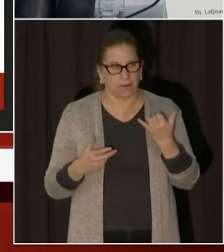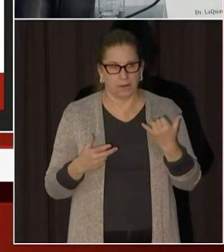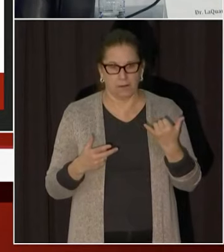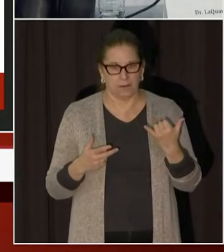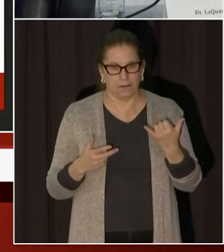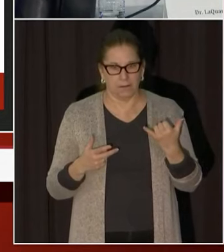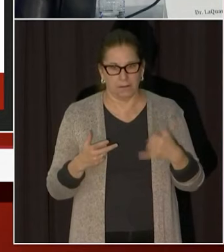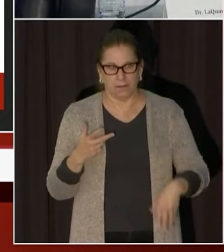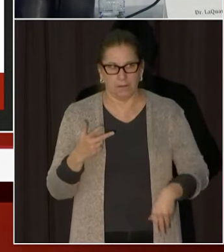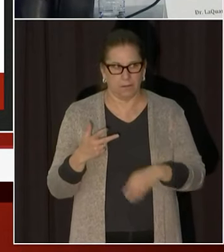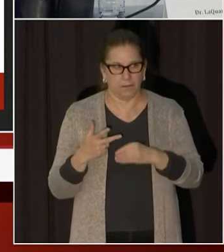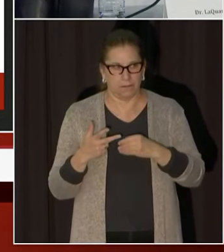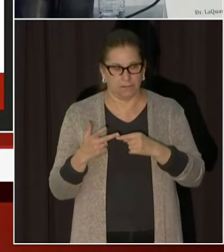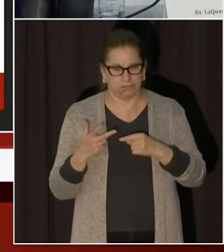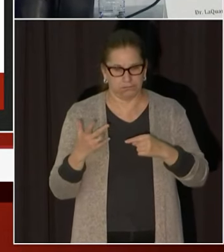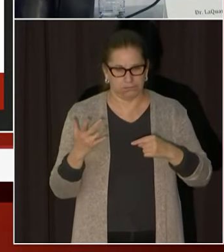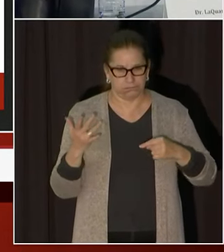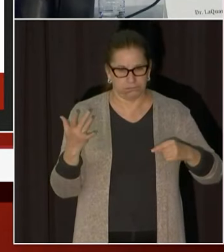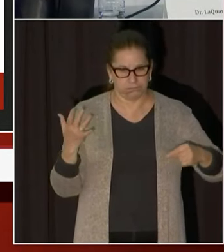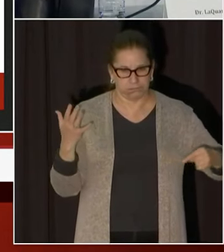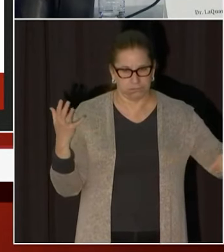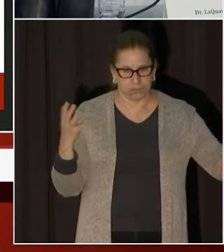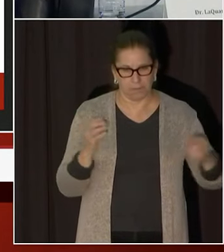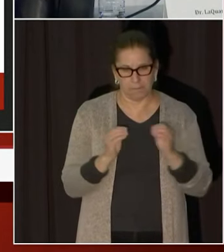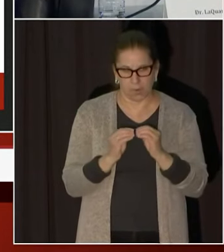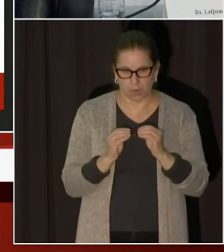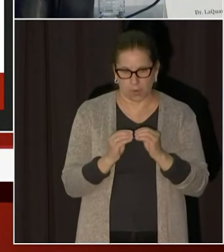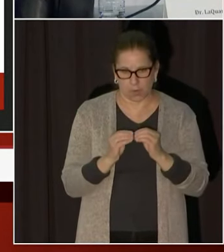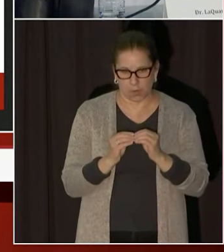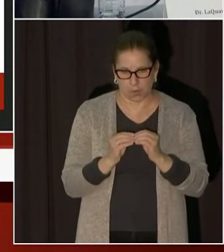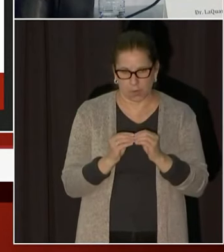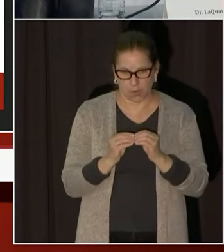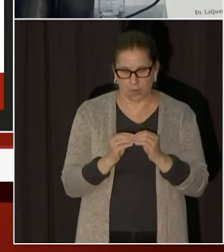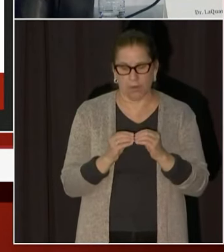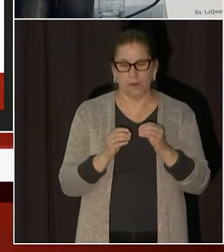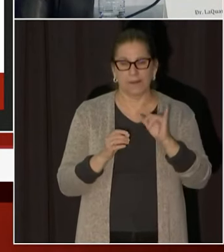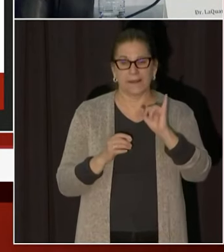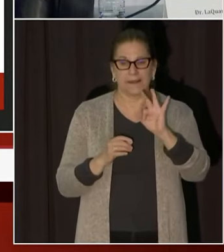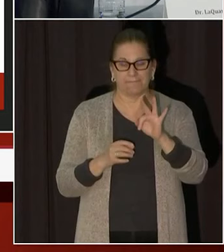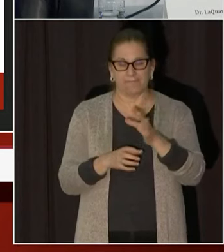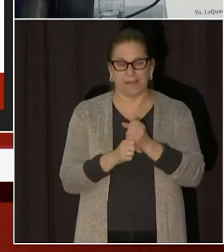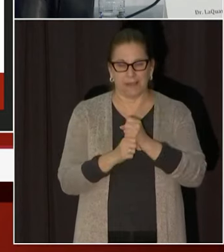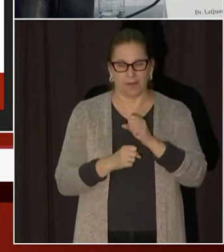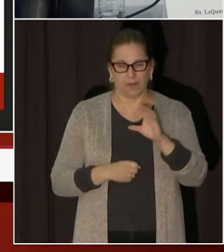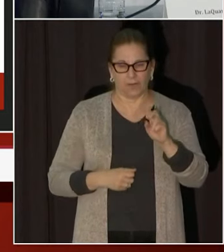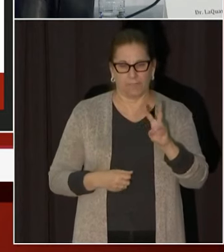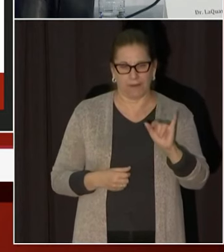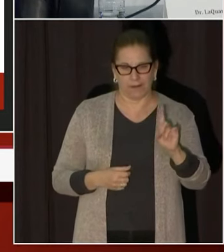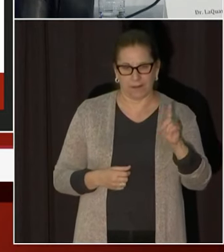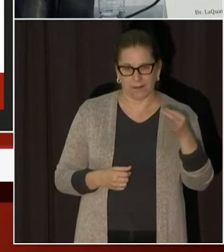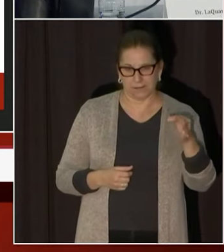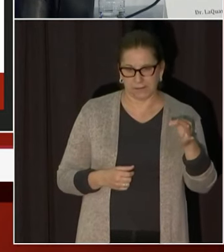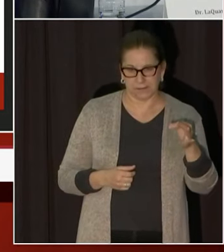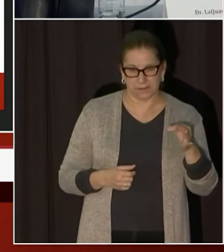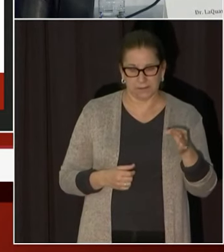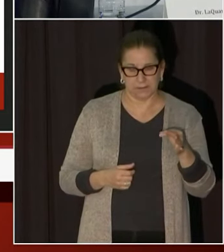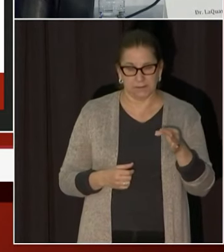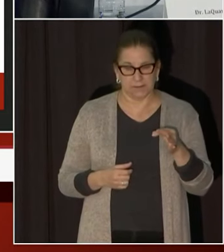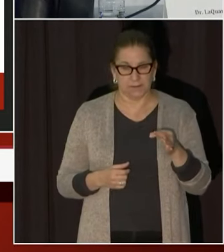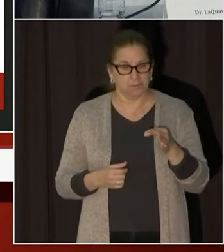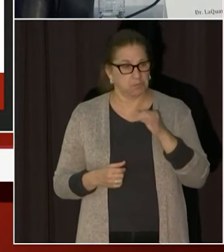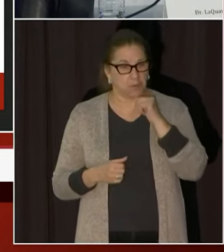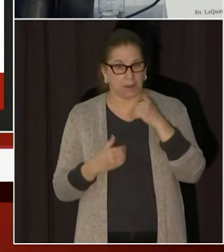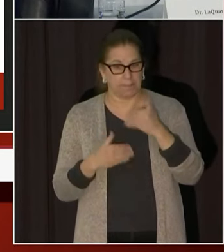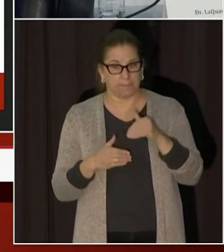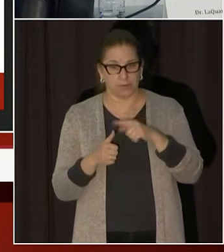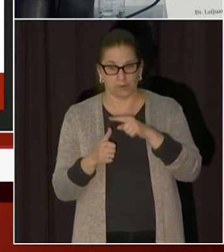of other symptoms that individuals may have with COVID-19. And for some individuals, they may only have these